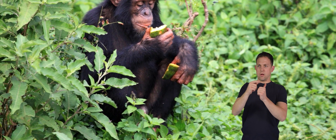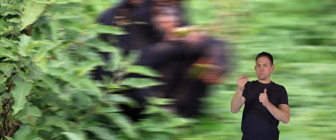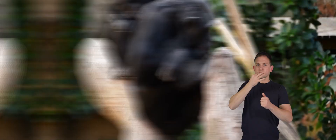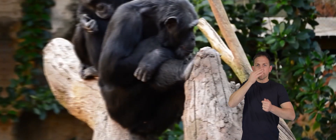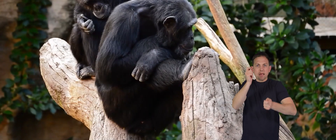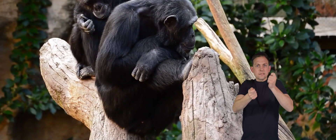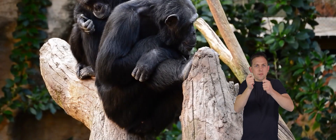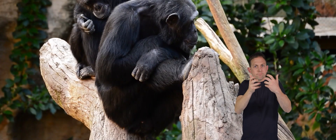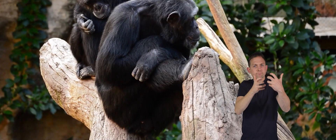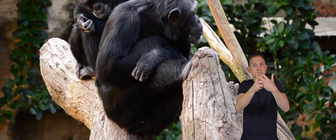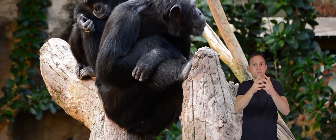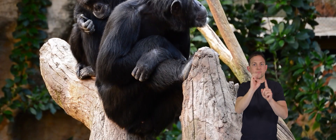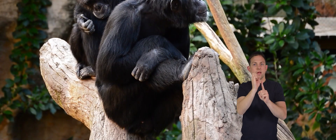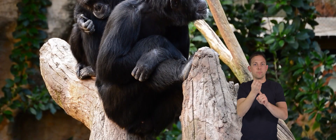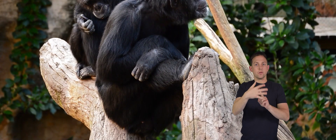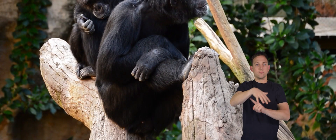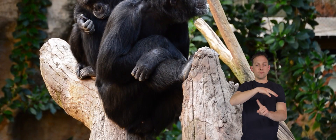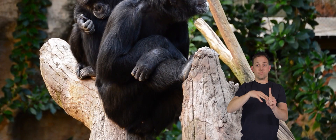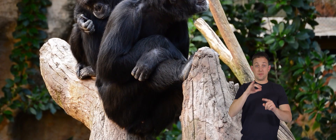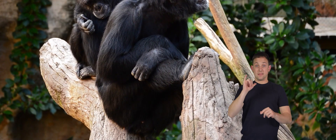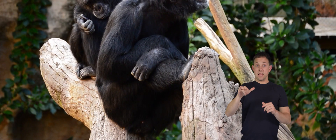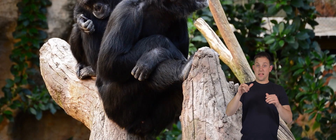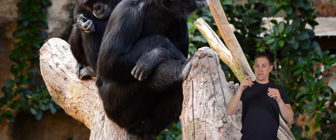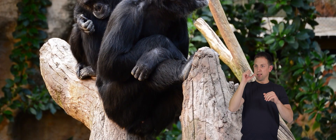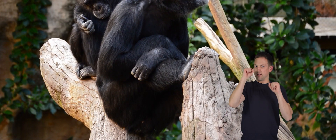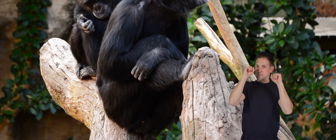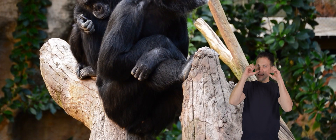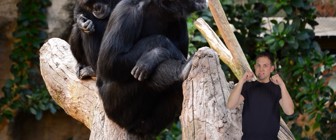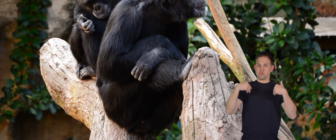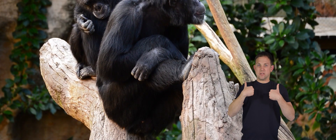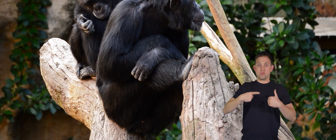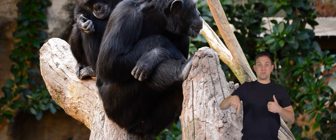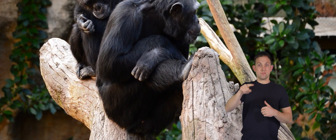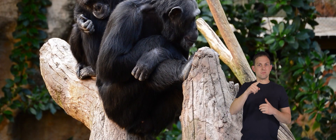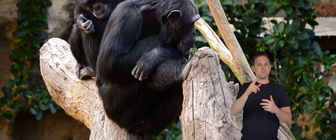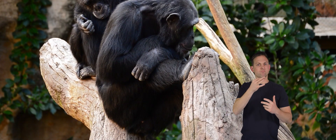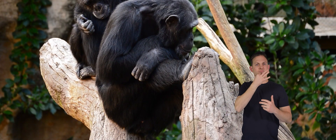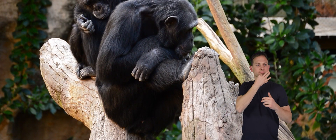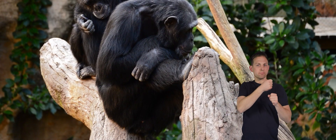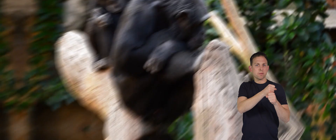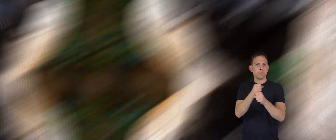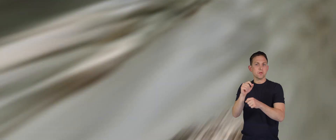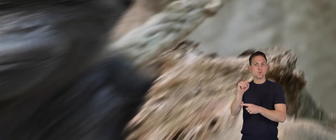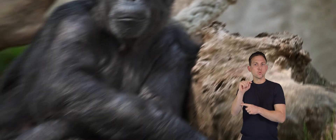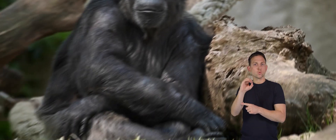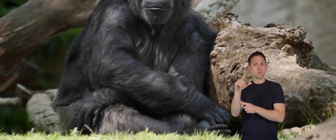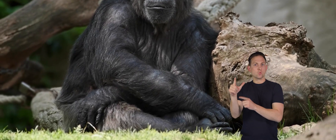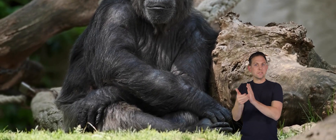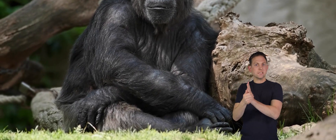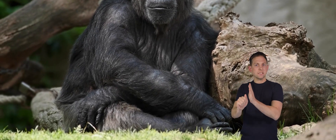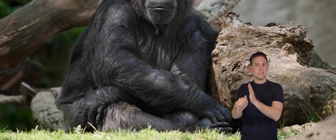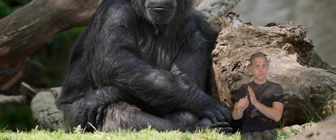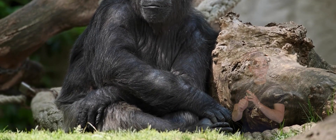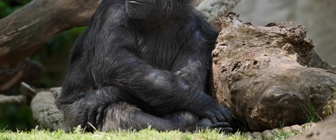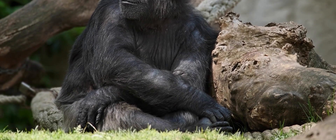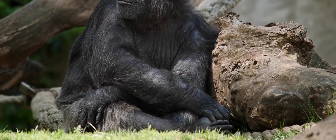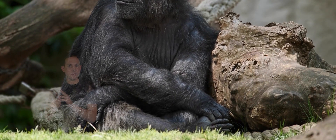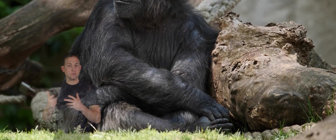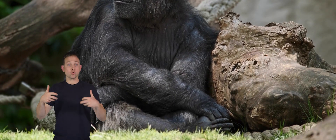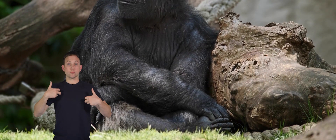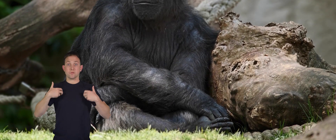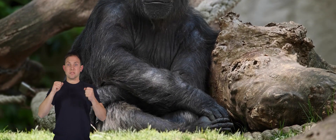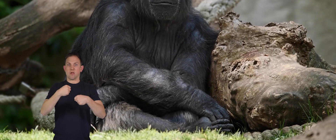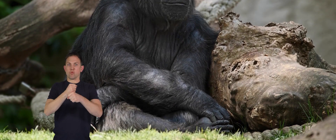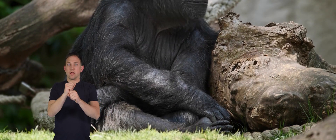environment these amazing primates are also known for their impressive tool making skills chimps can create tools from